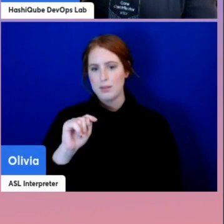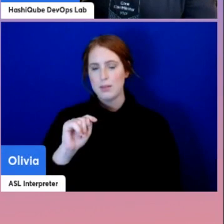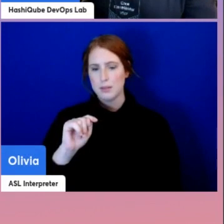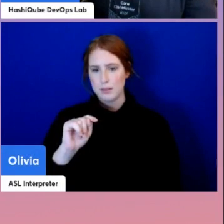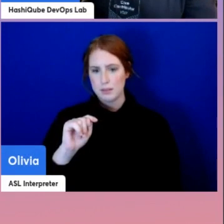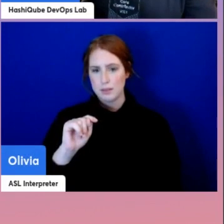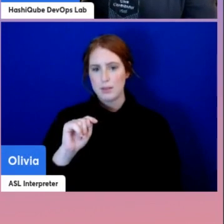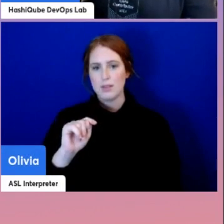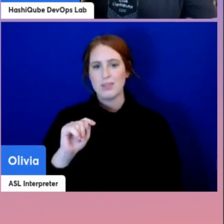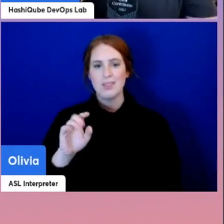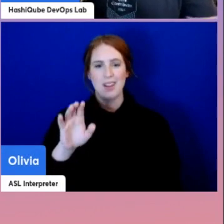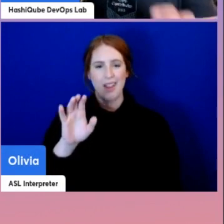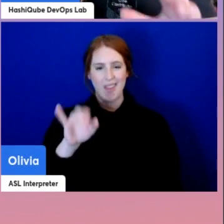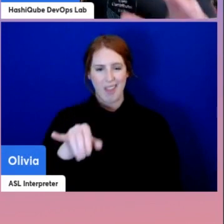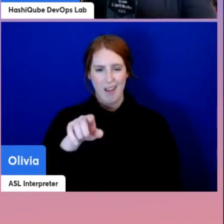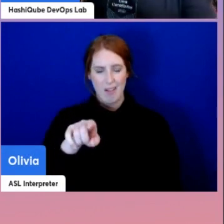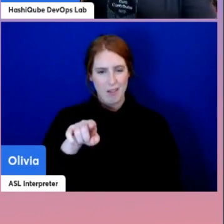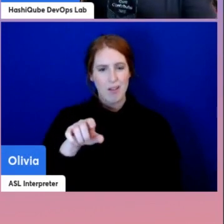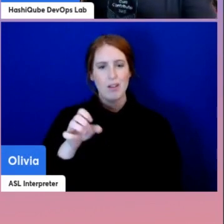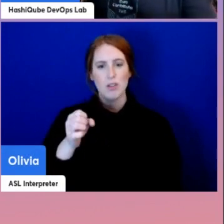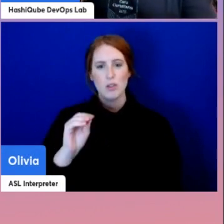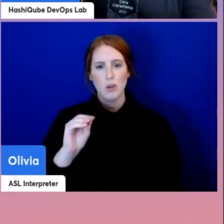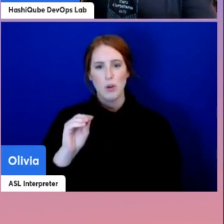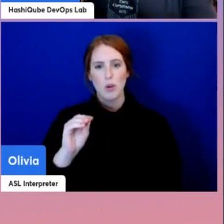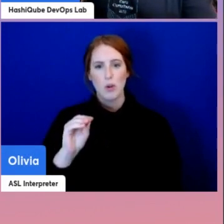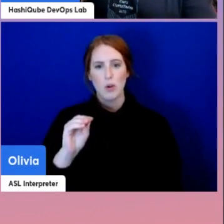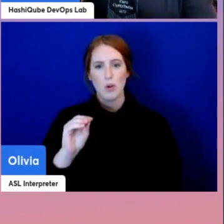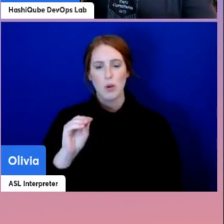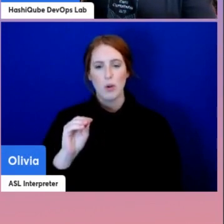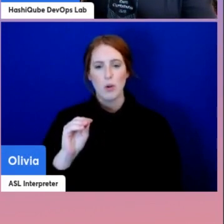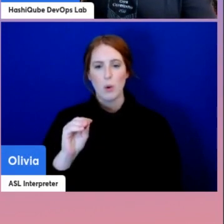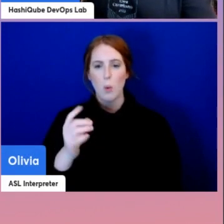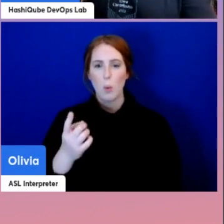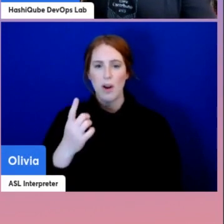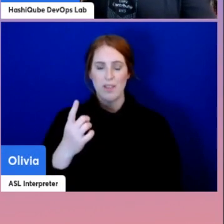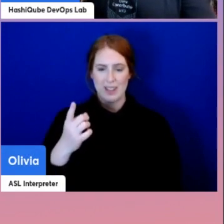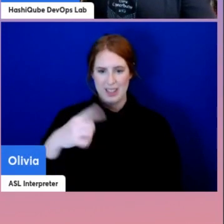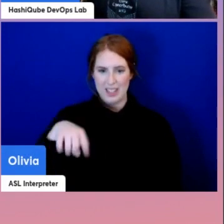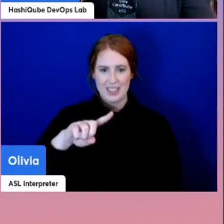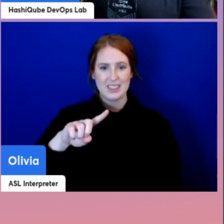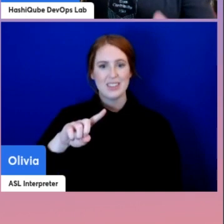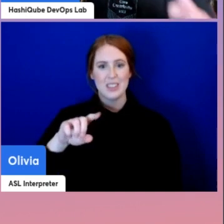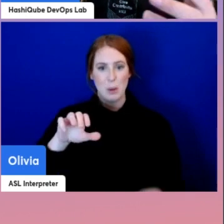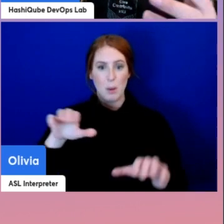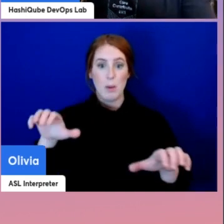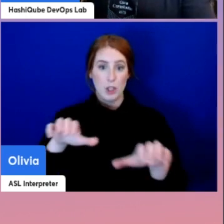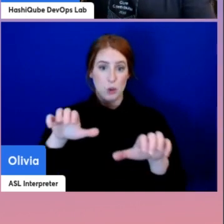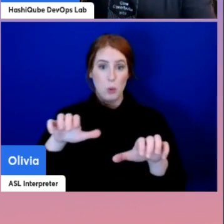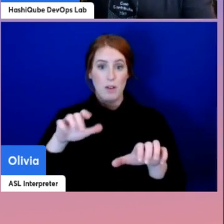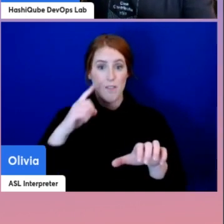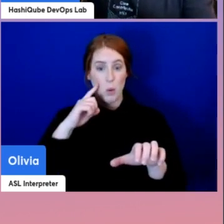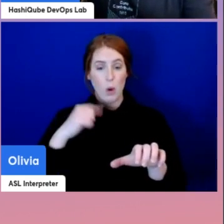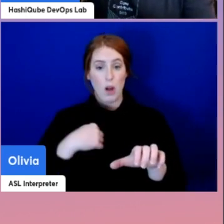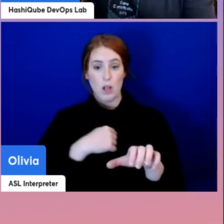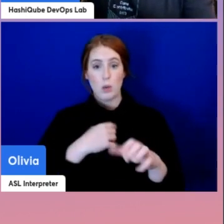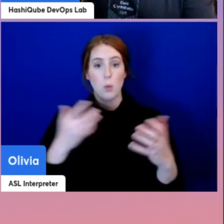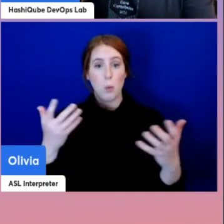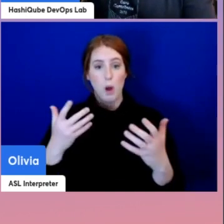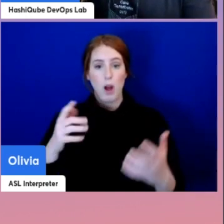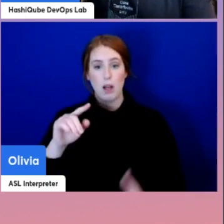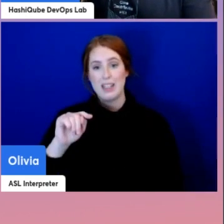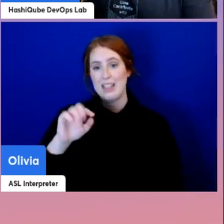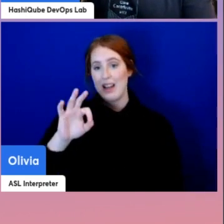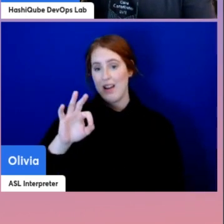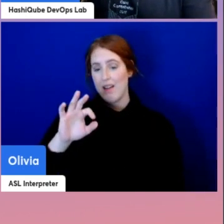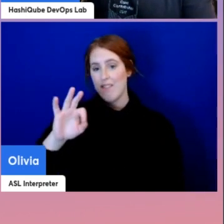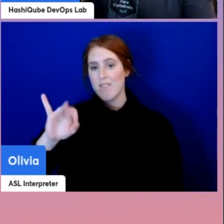There we go. So one of these battery of tests that it will be doing for us is one of them is TFLint. Now it